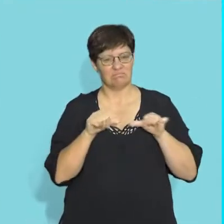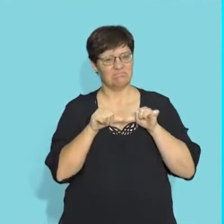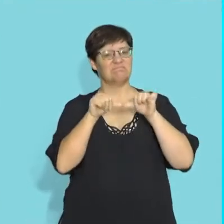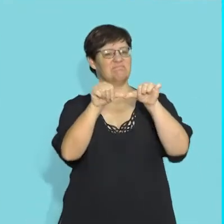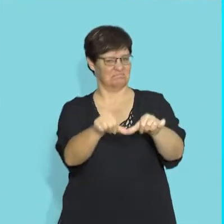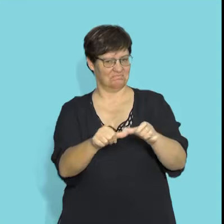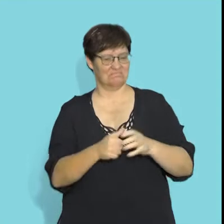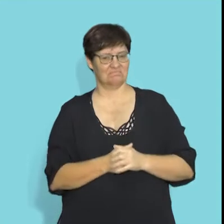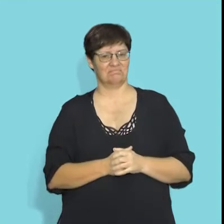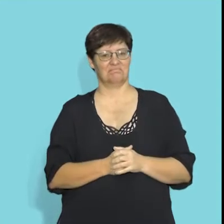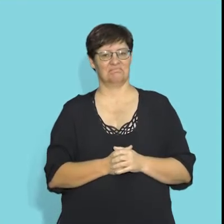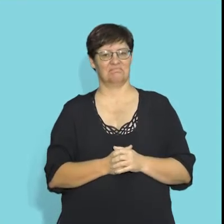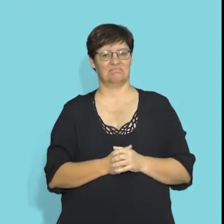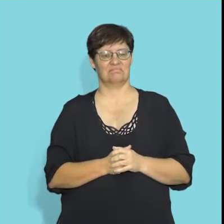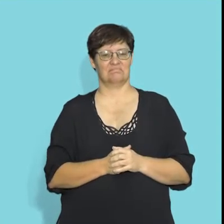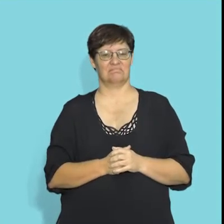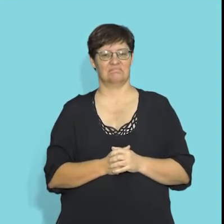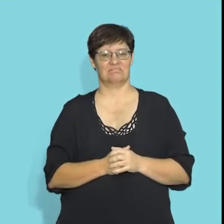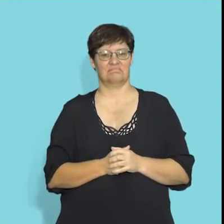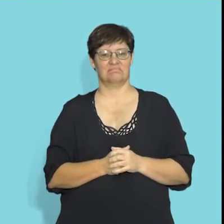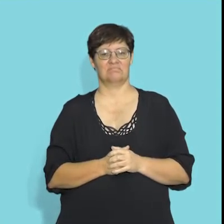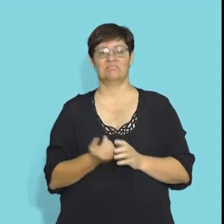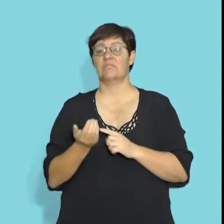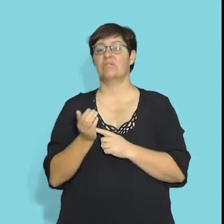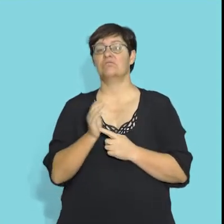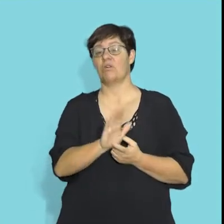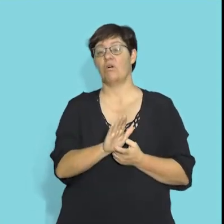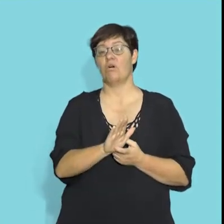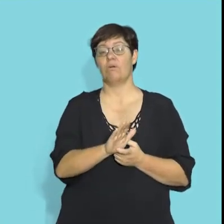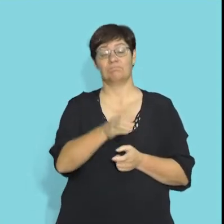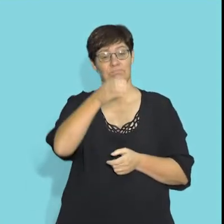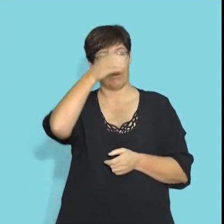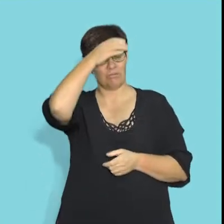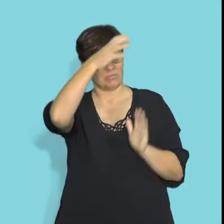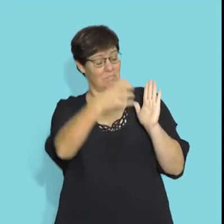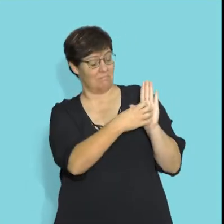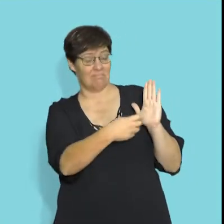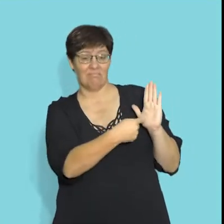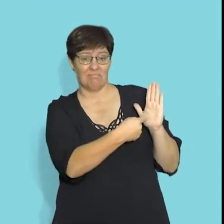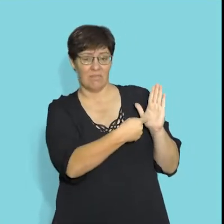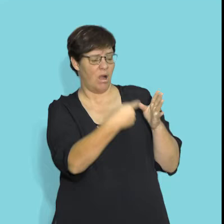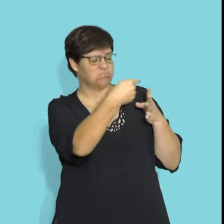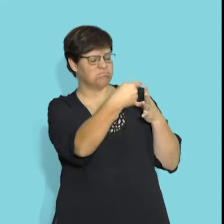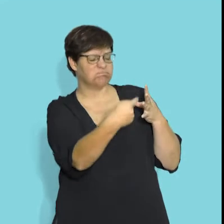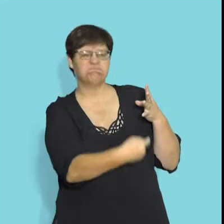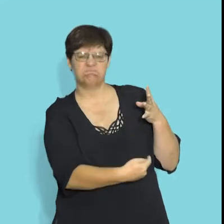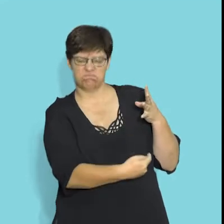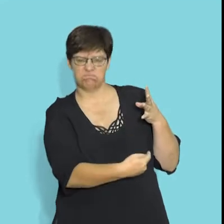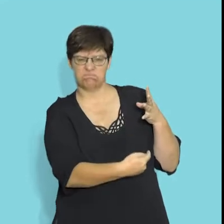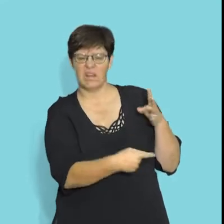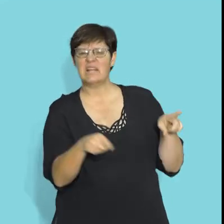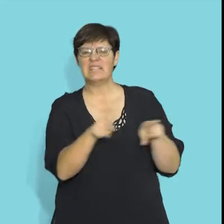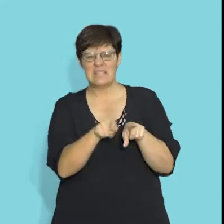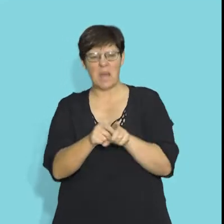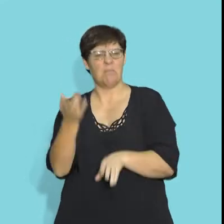into it. I've shown the content map again. It's fairly similar to